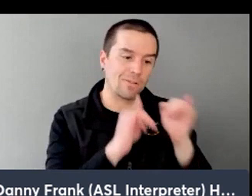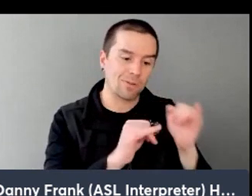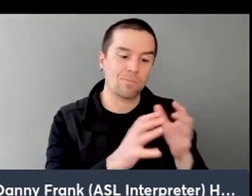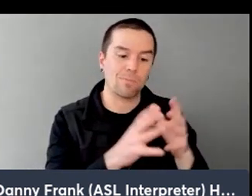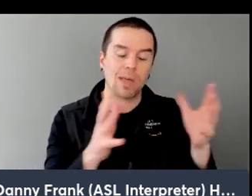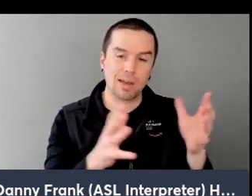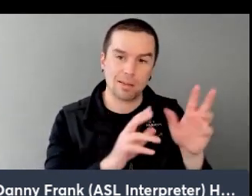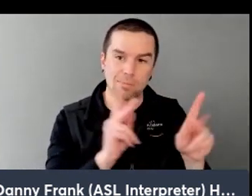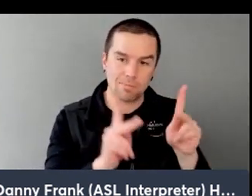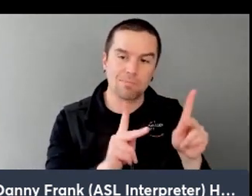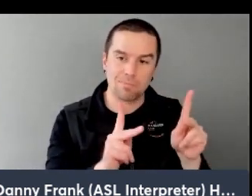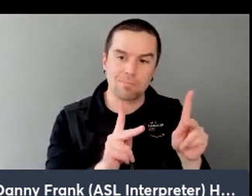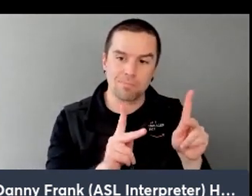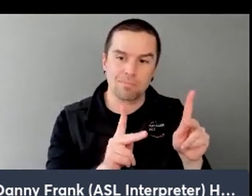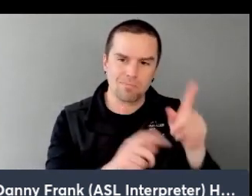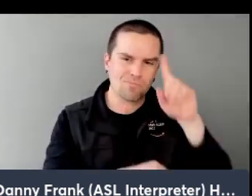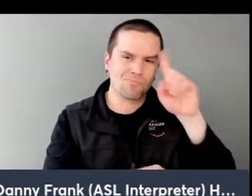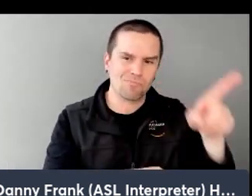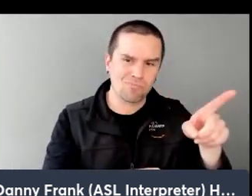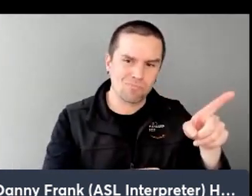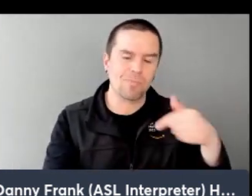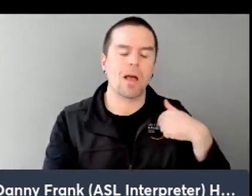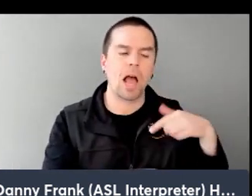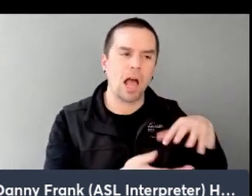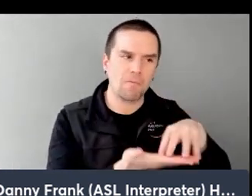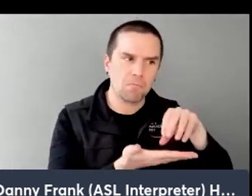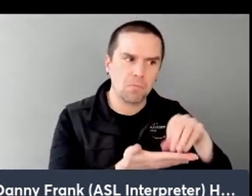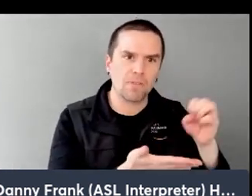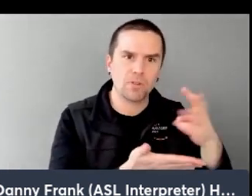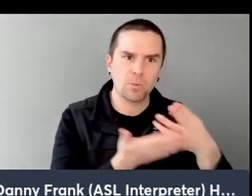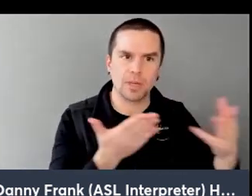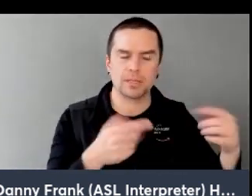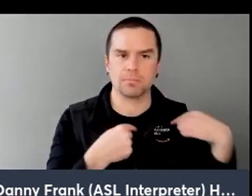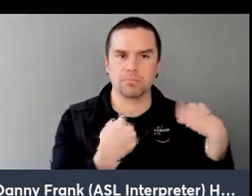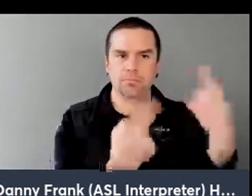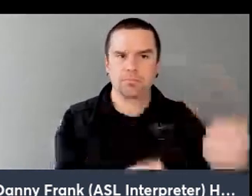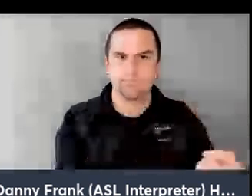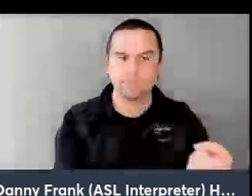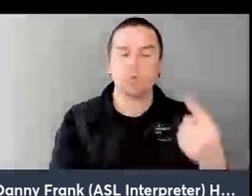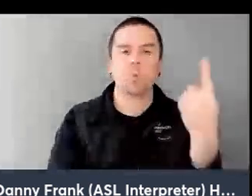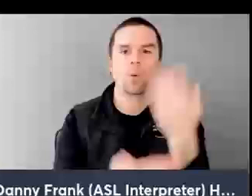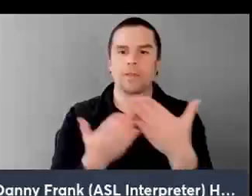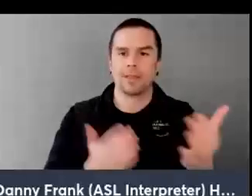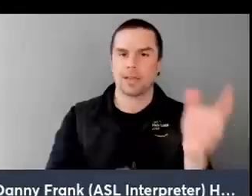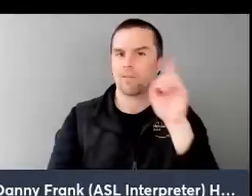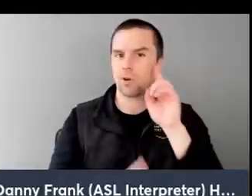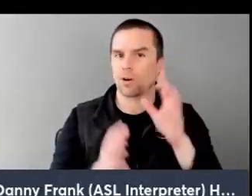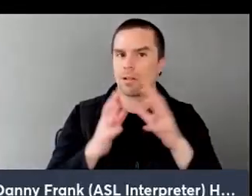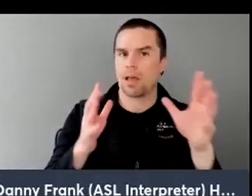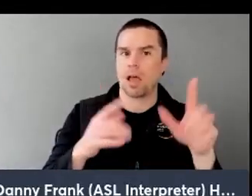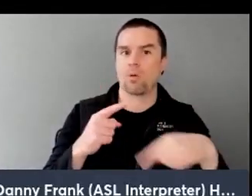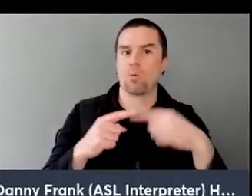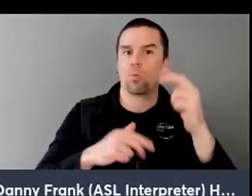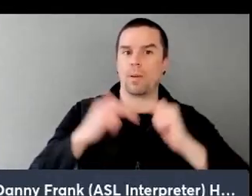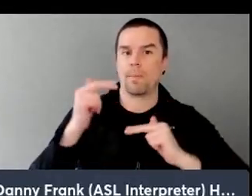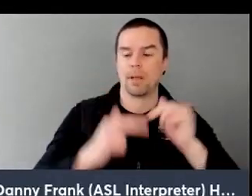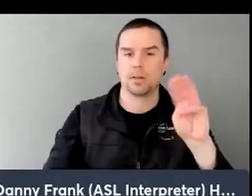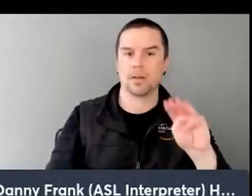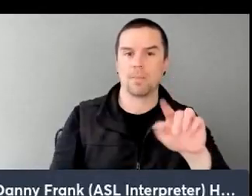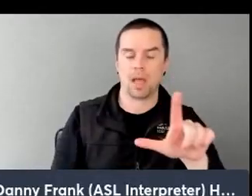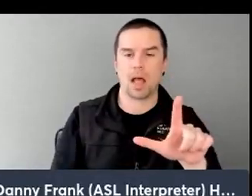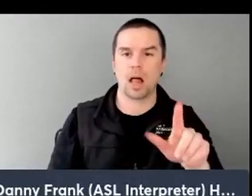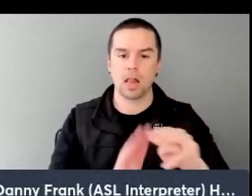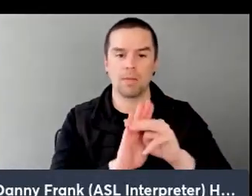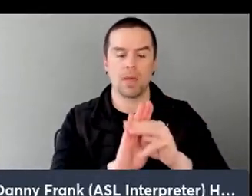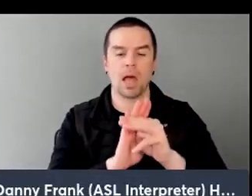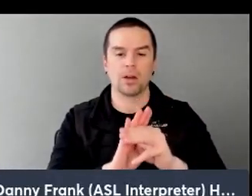people, and I've picked up some things along the way. One of the things I've heard time and time again when building ML models is that the